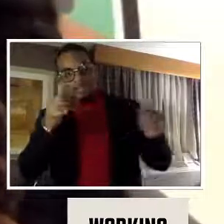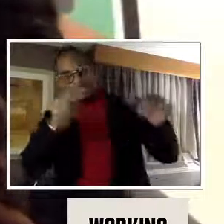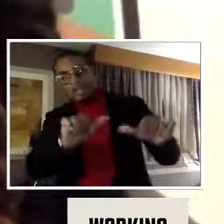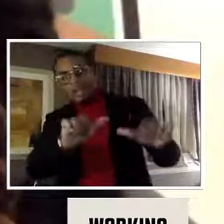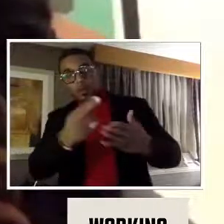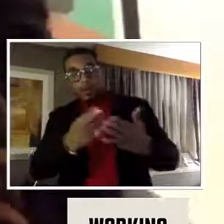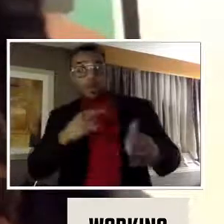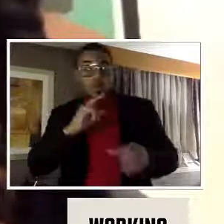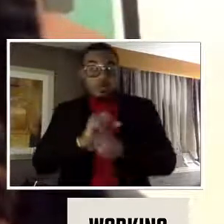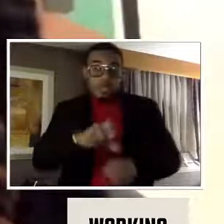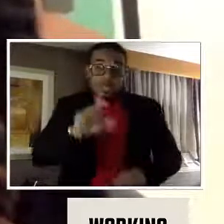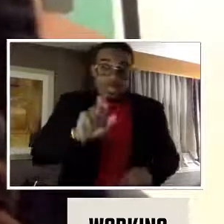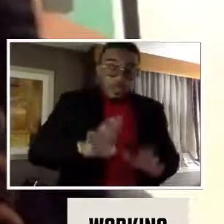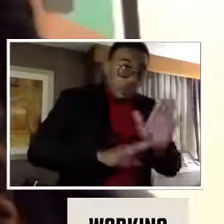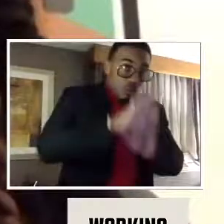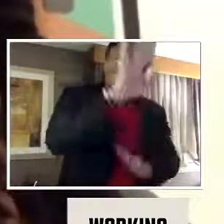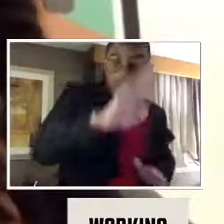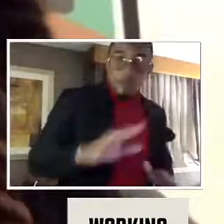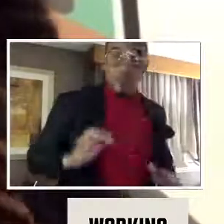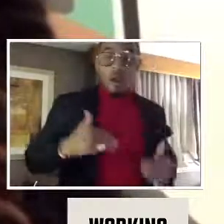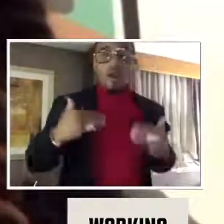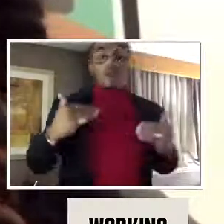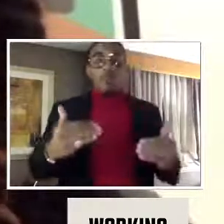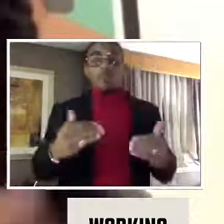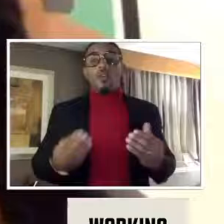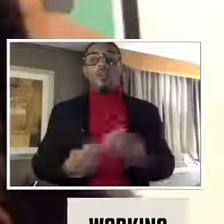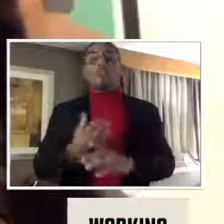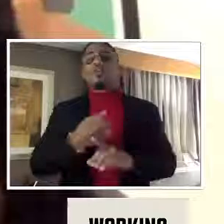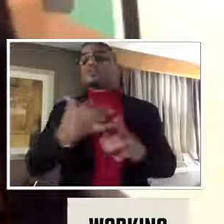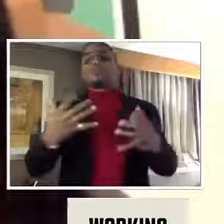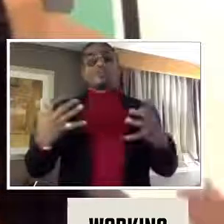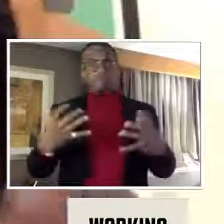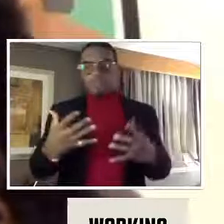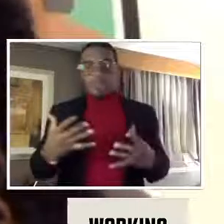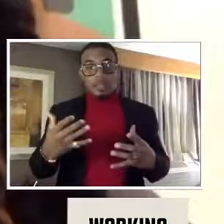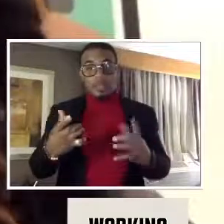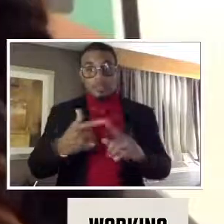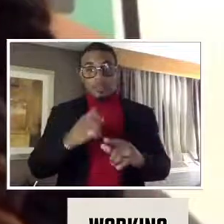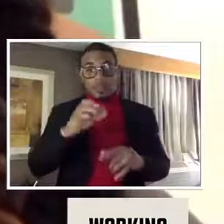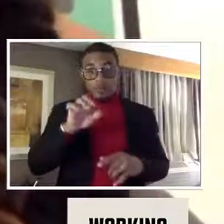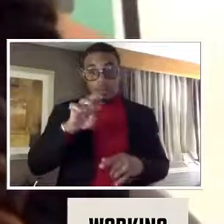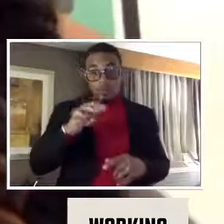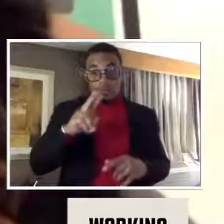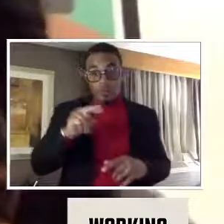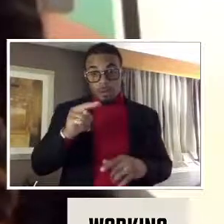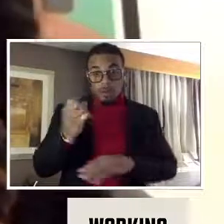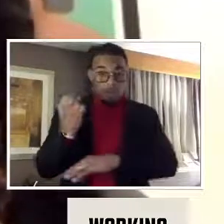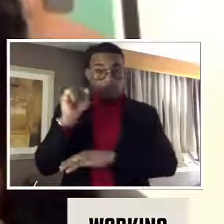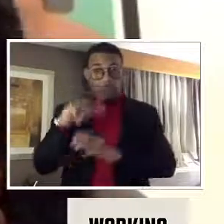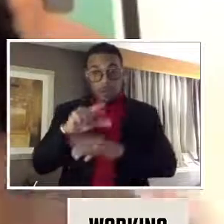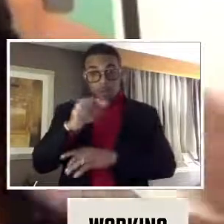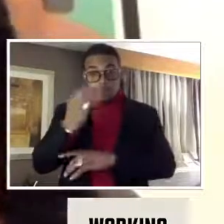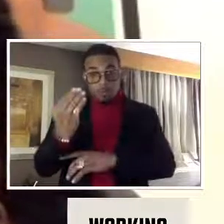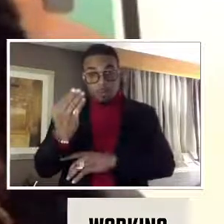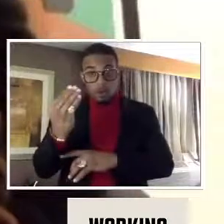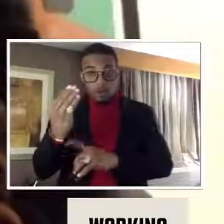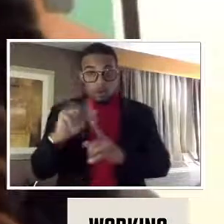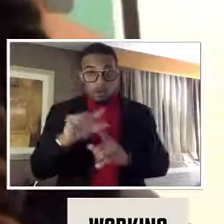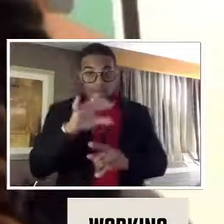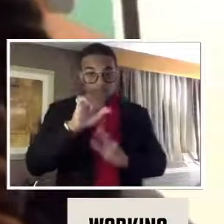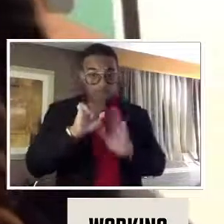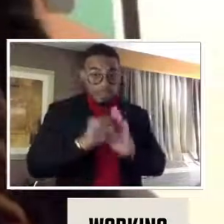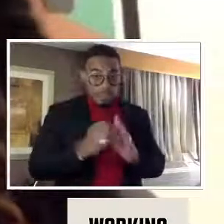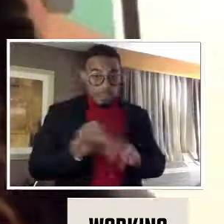that we truly need to thrive. Our movement has grown so much, from the Ferguson uprising in 2014 to the